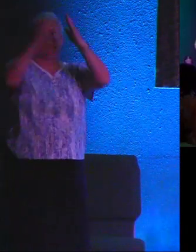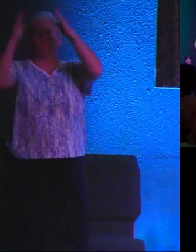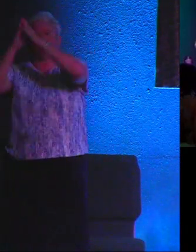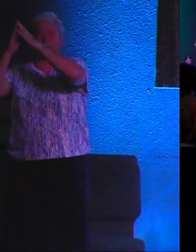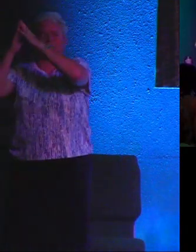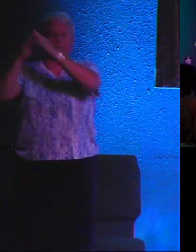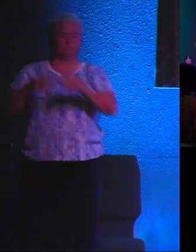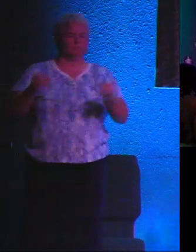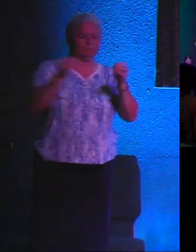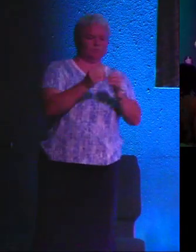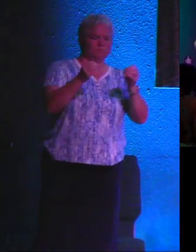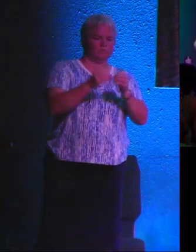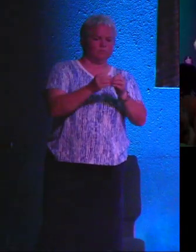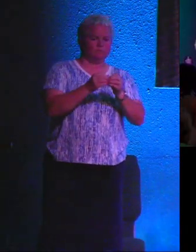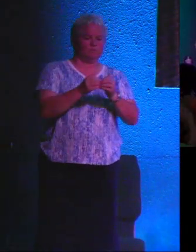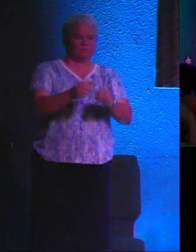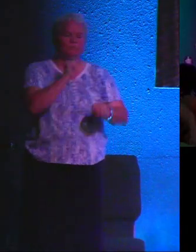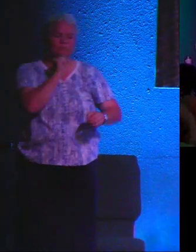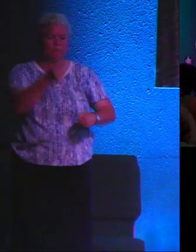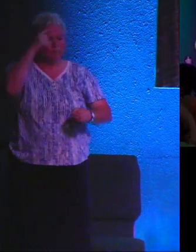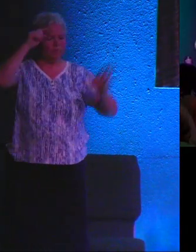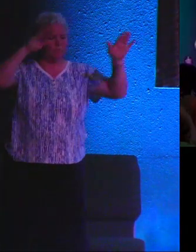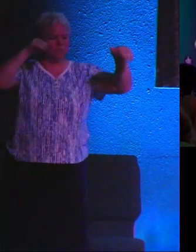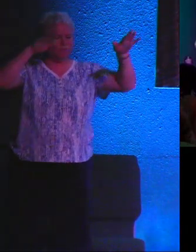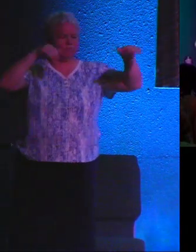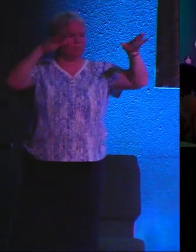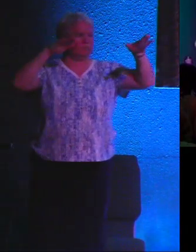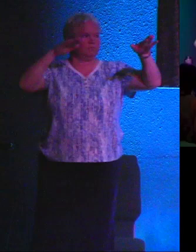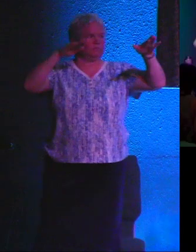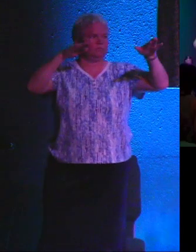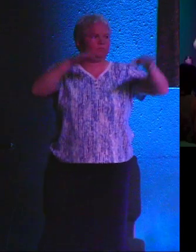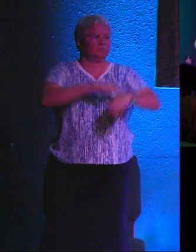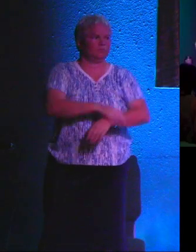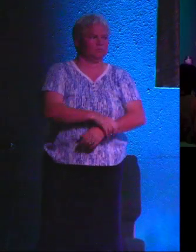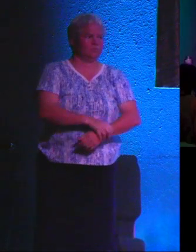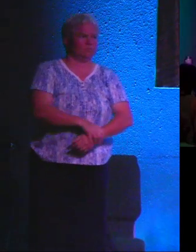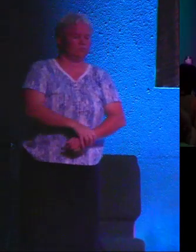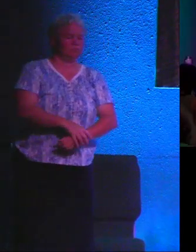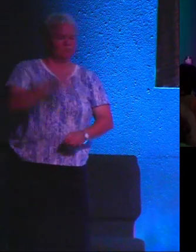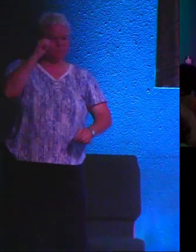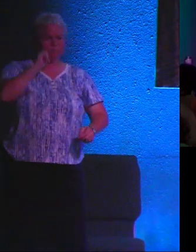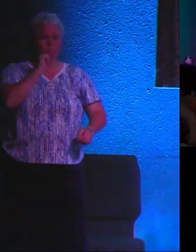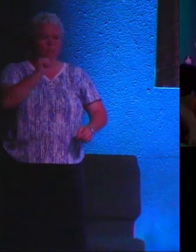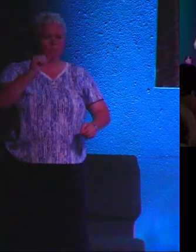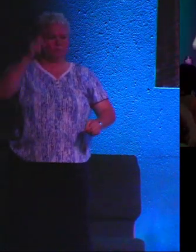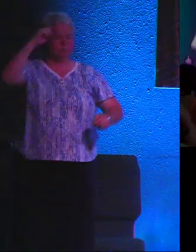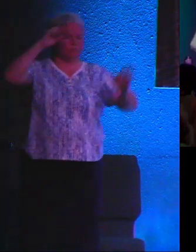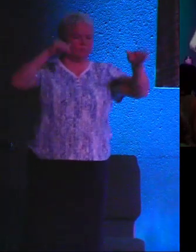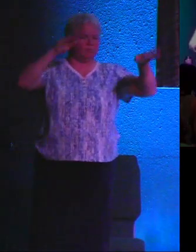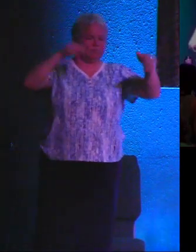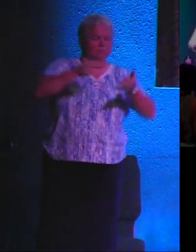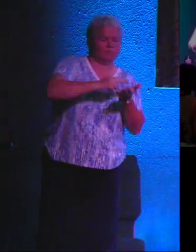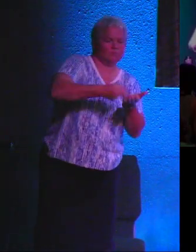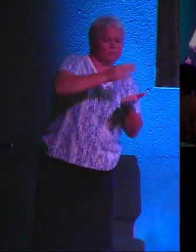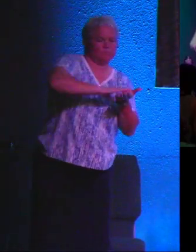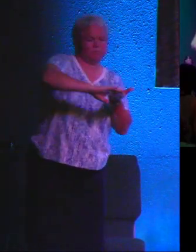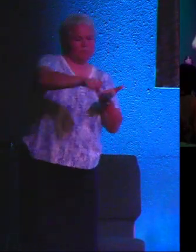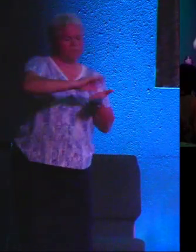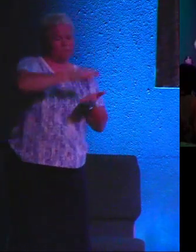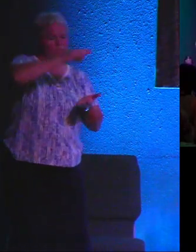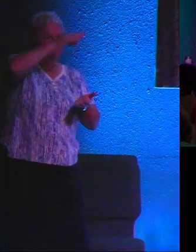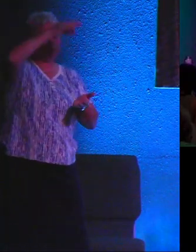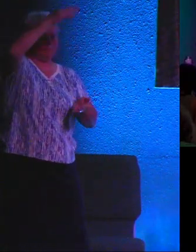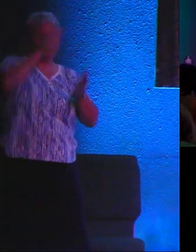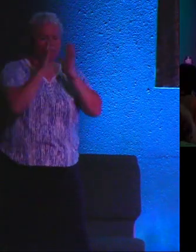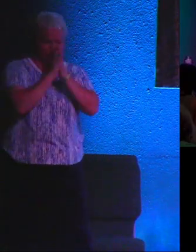that's so many people are living in hopelessness, and you are the only hope. Holy Spirit, today,